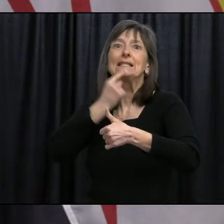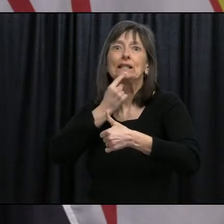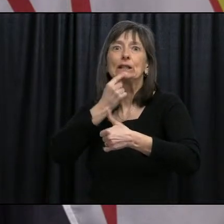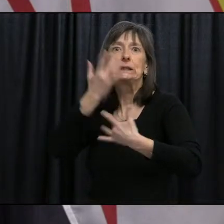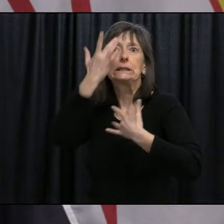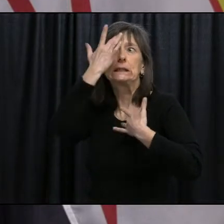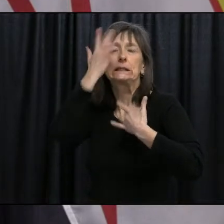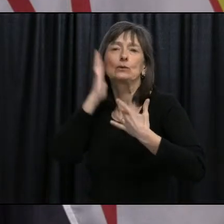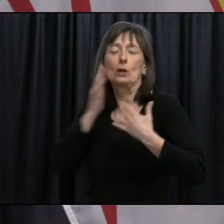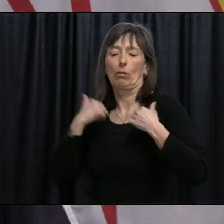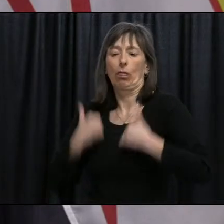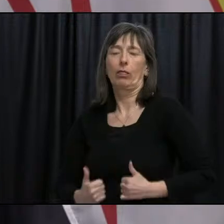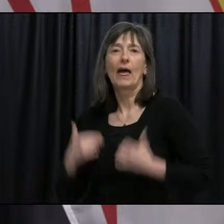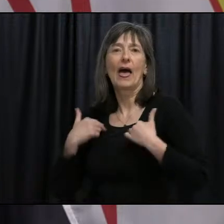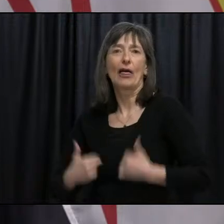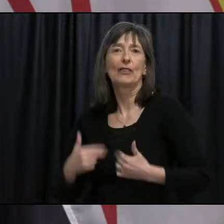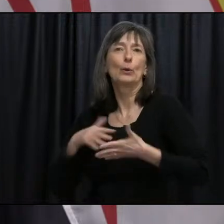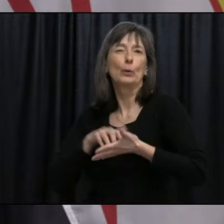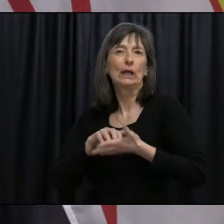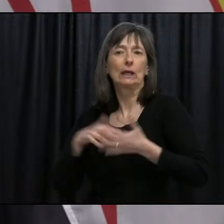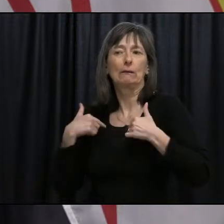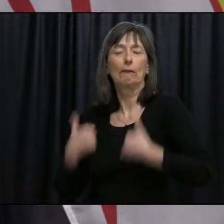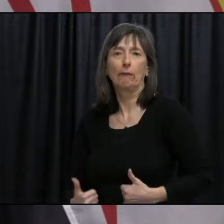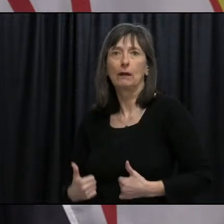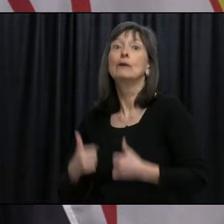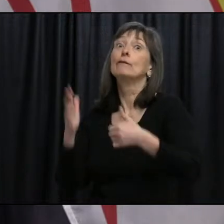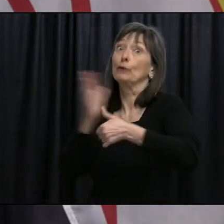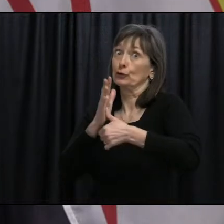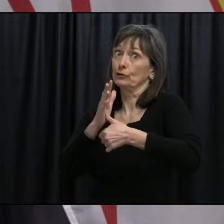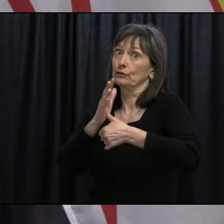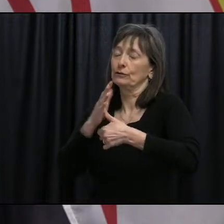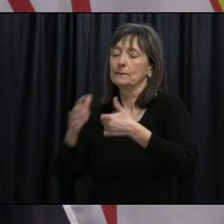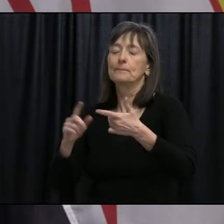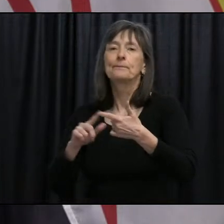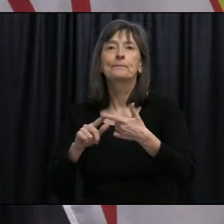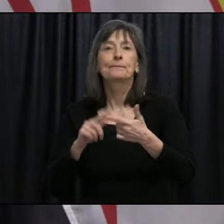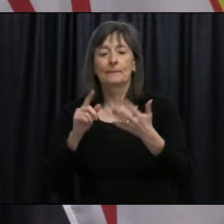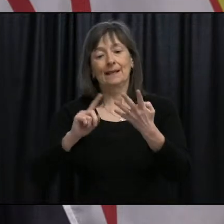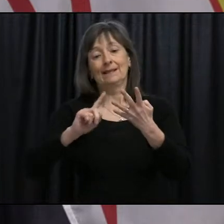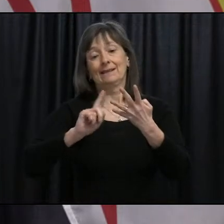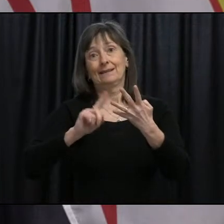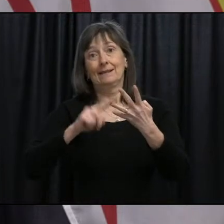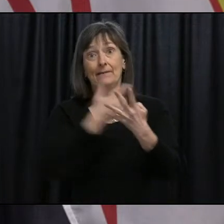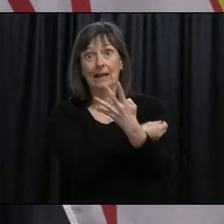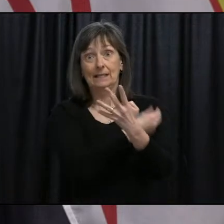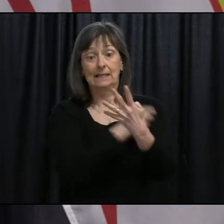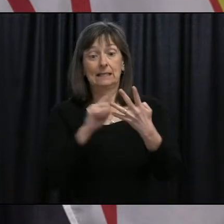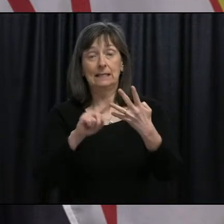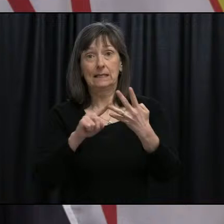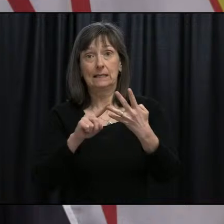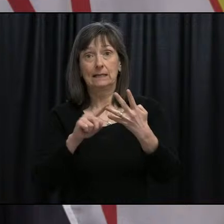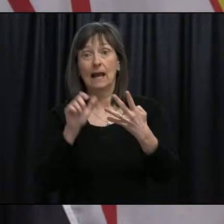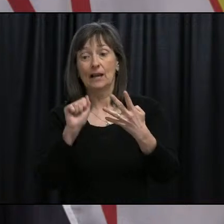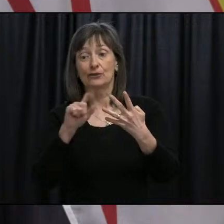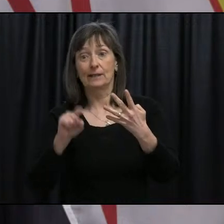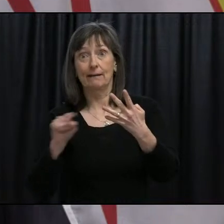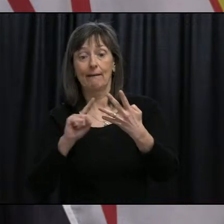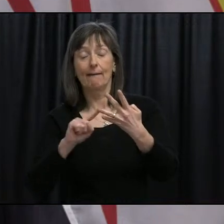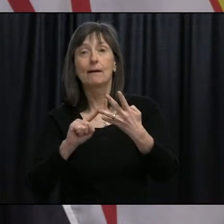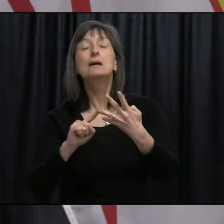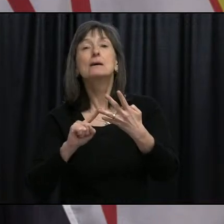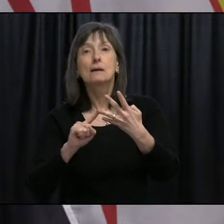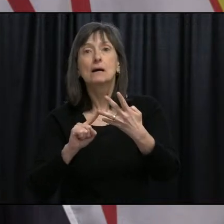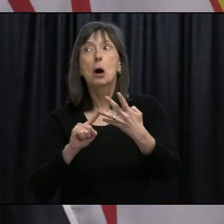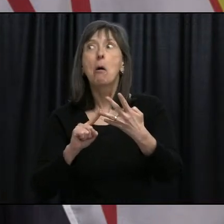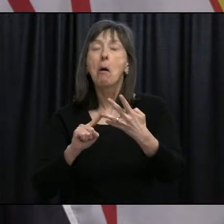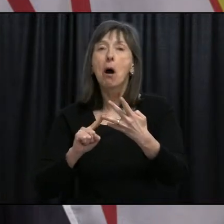quickly as possible. So that's our first priority. The AstraZeneca vaccine has allowed us to reach out to other groups, perhaps a little faster